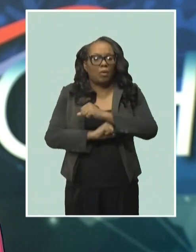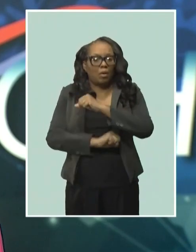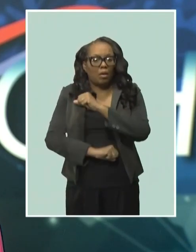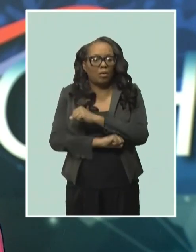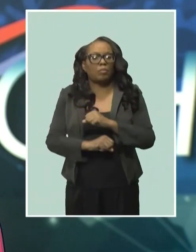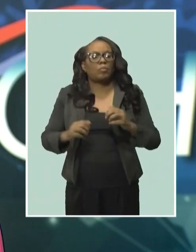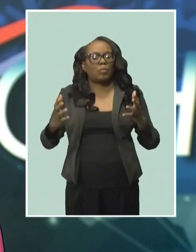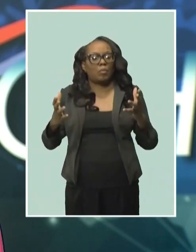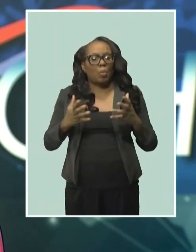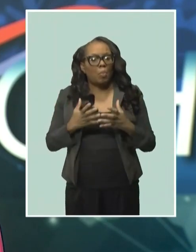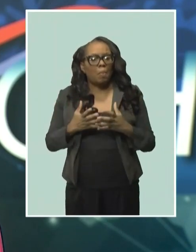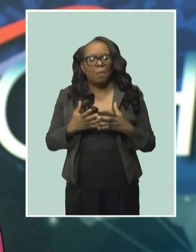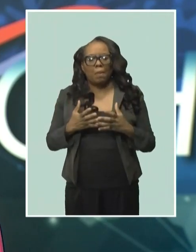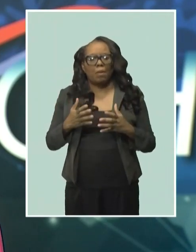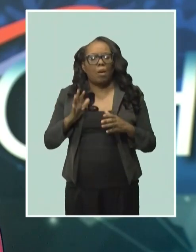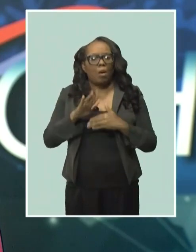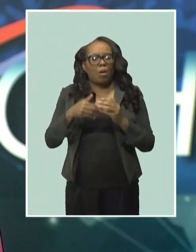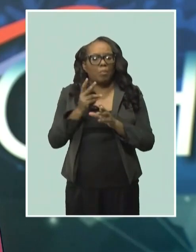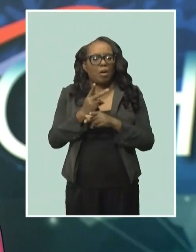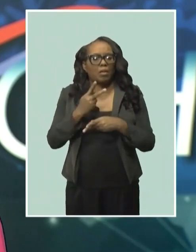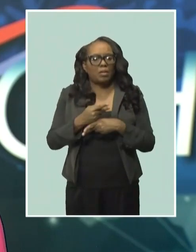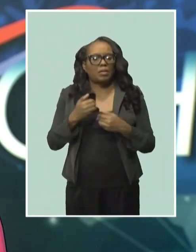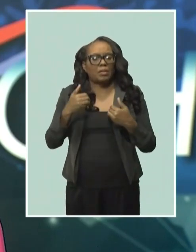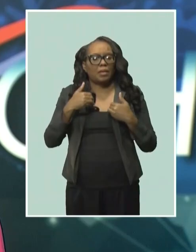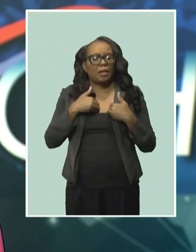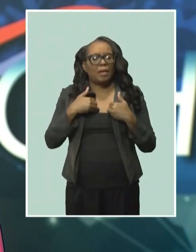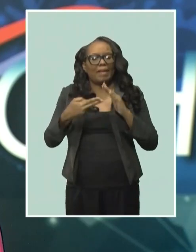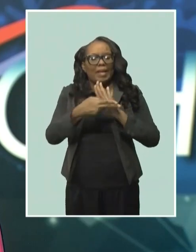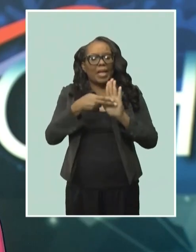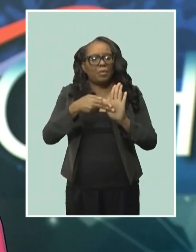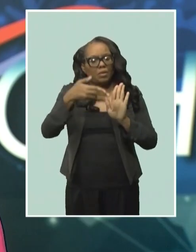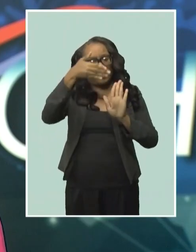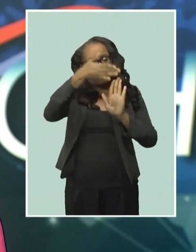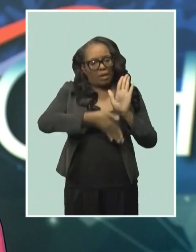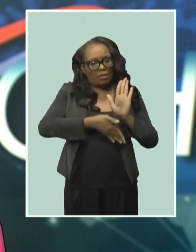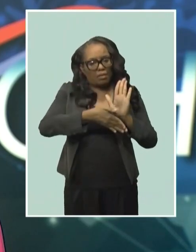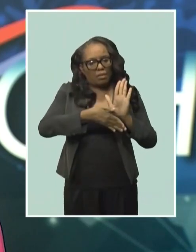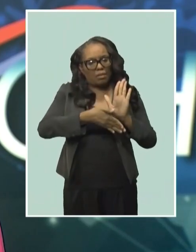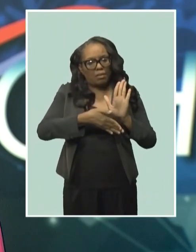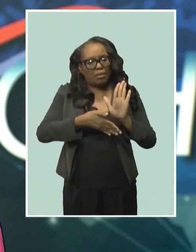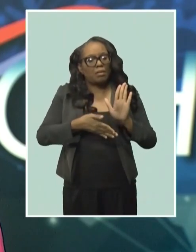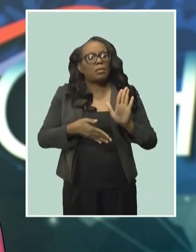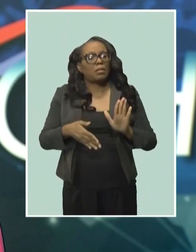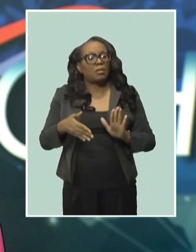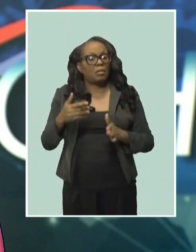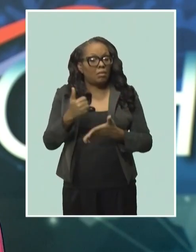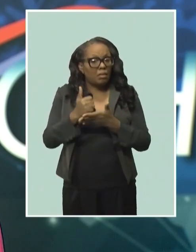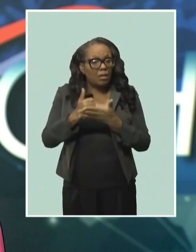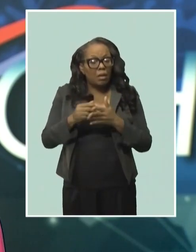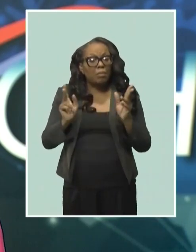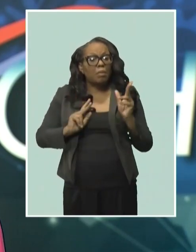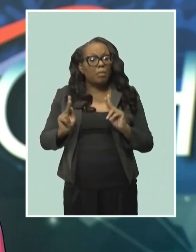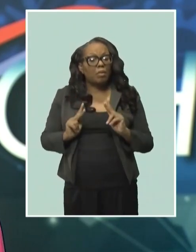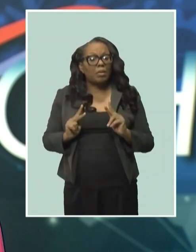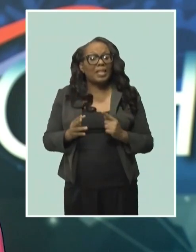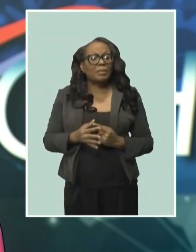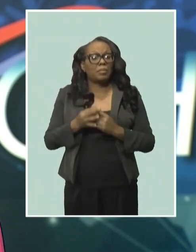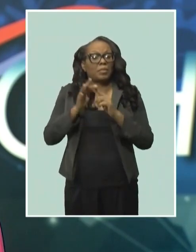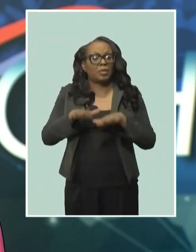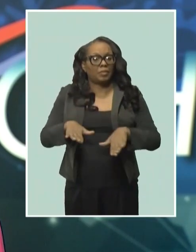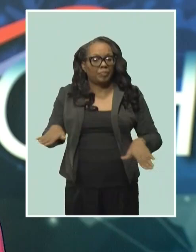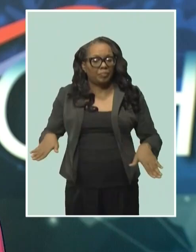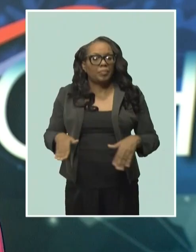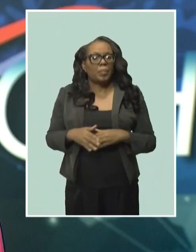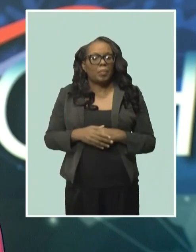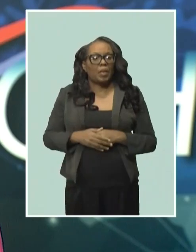impact of non-communicable diseases on Barbadians, including children. Interim Chief Executive Officer Greta Yearwood made